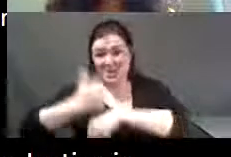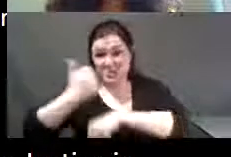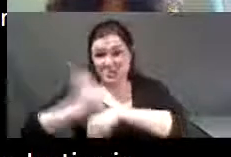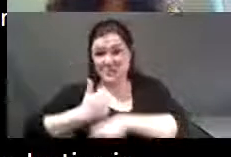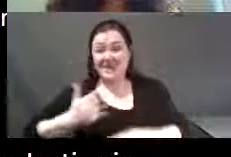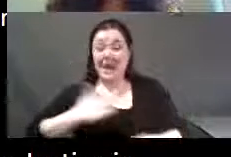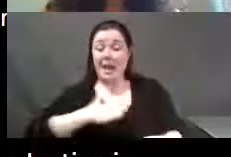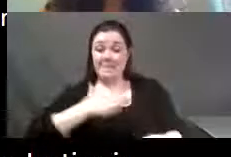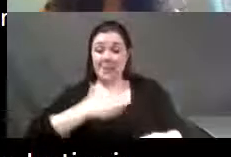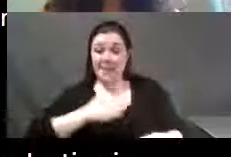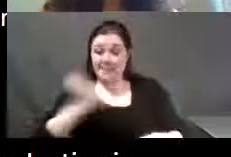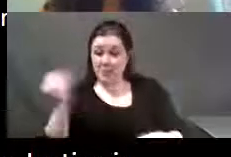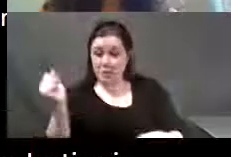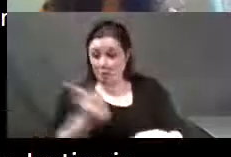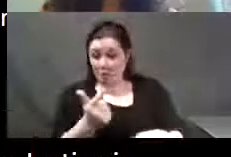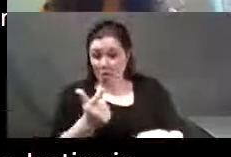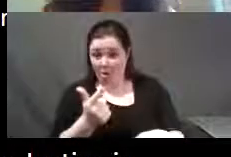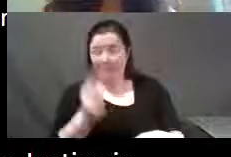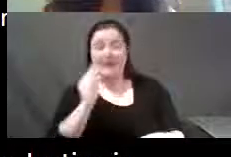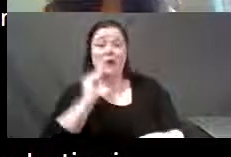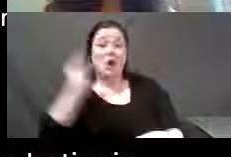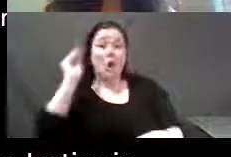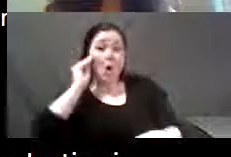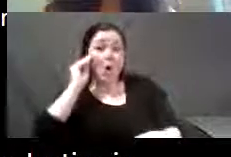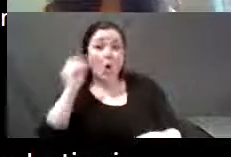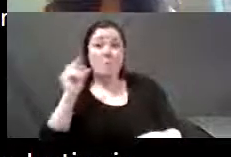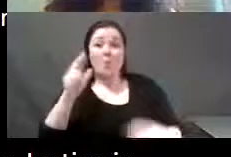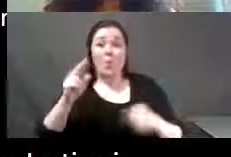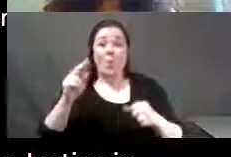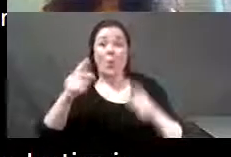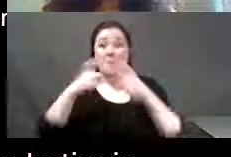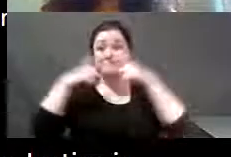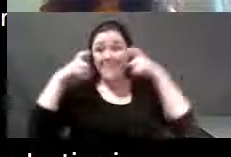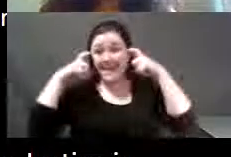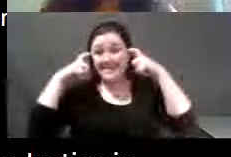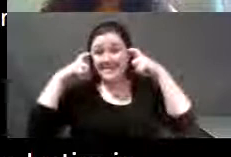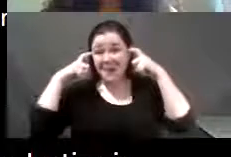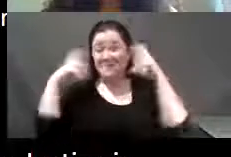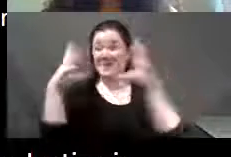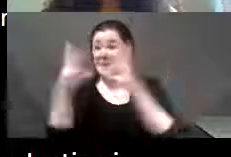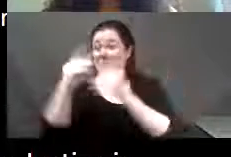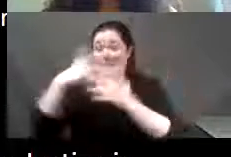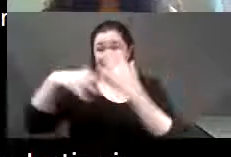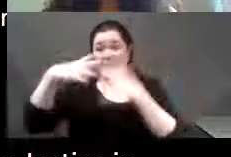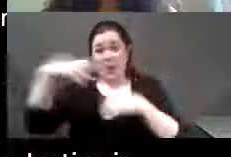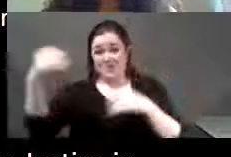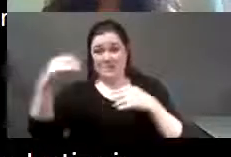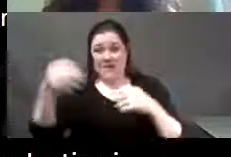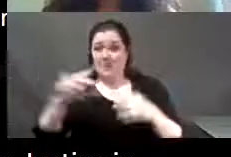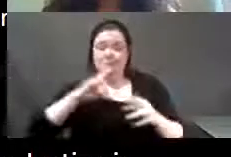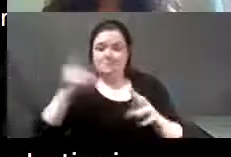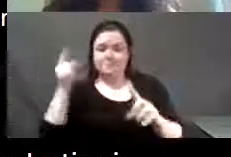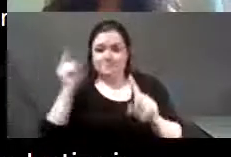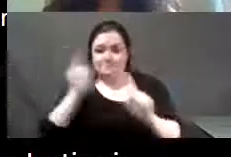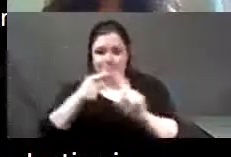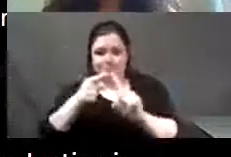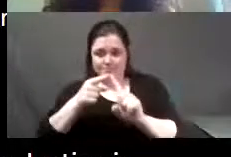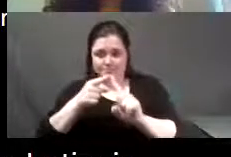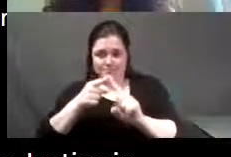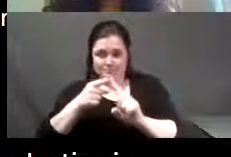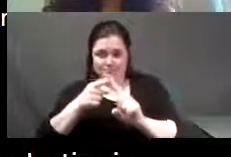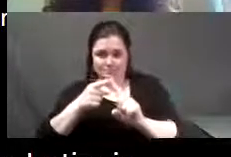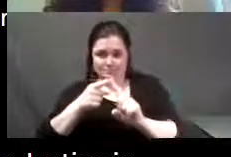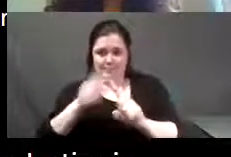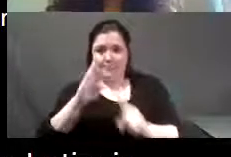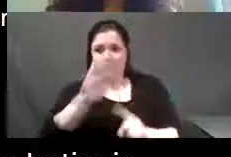all either at home or masked up and outside meeting today. Essentially, like